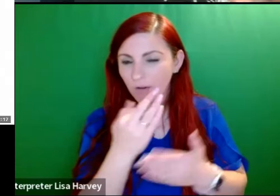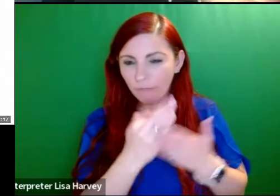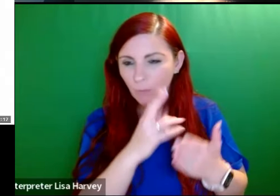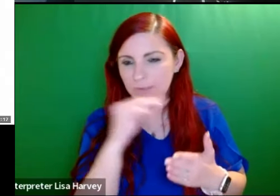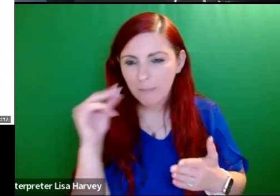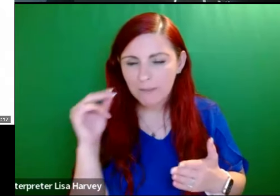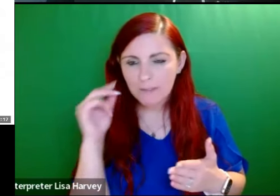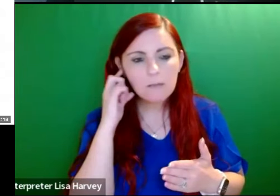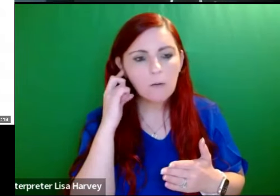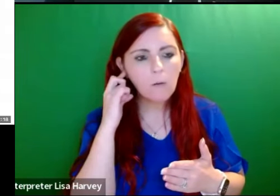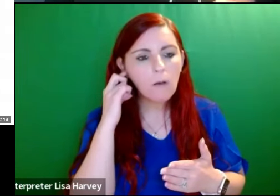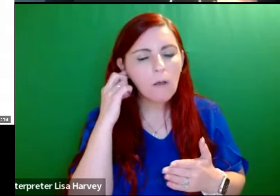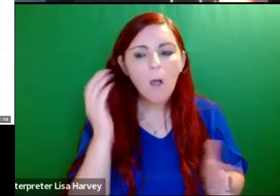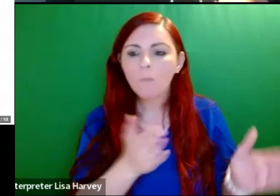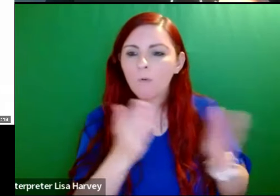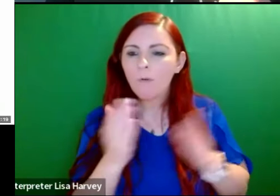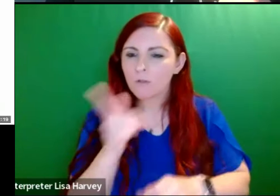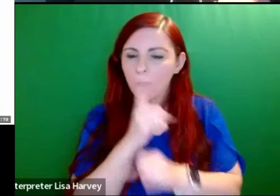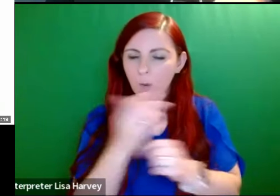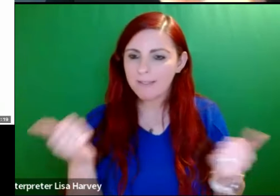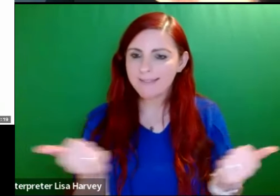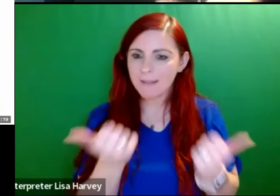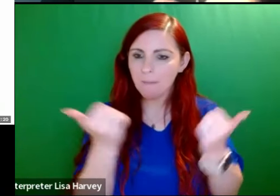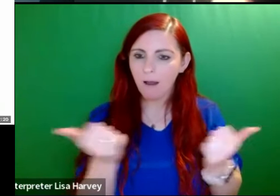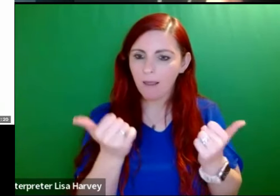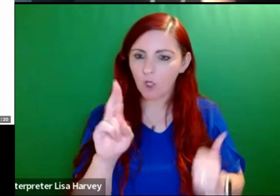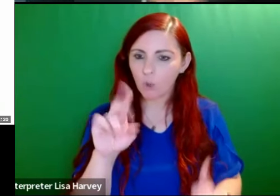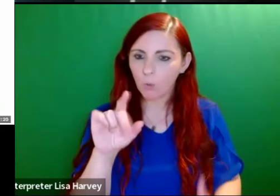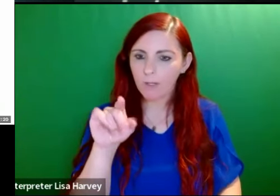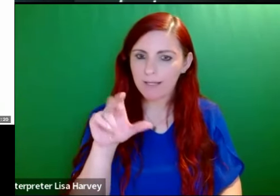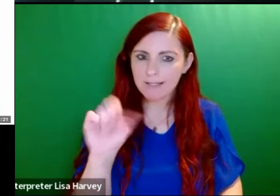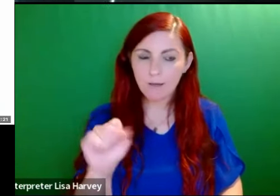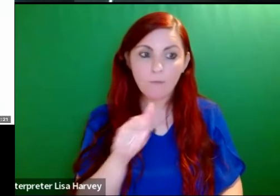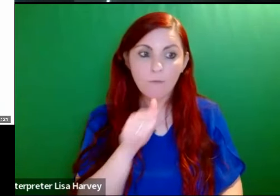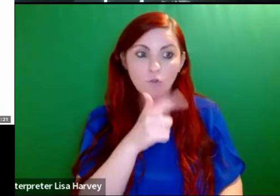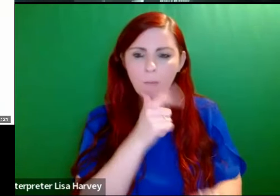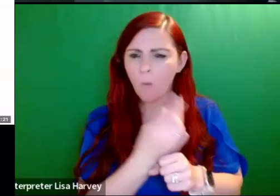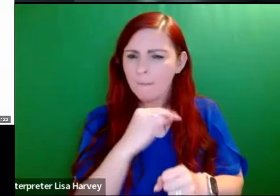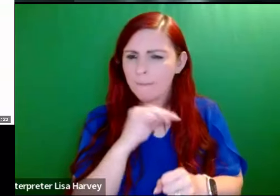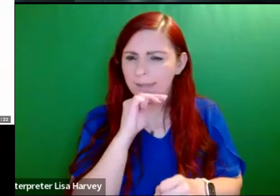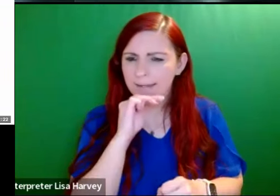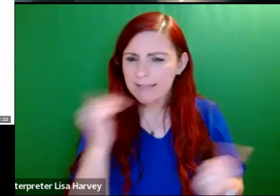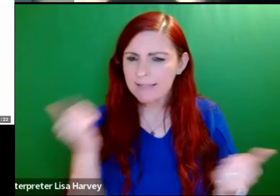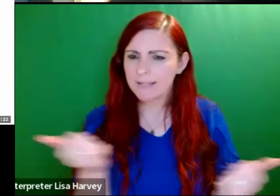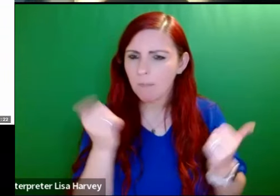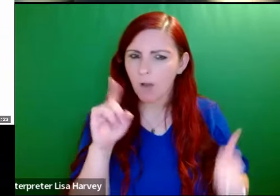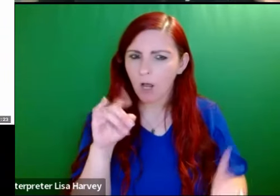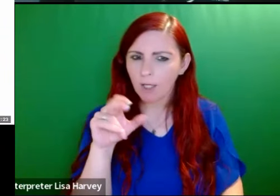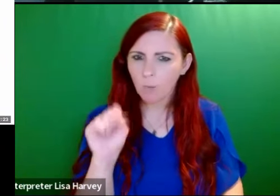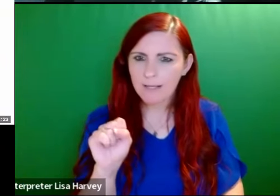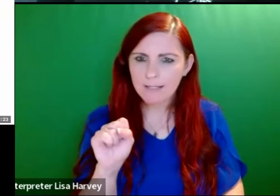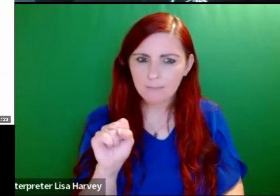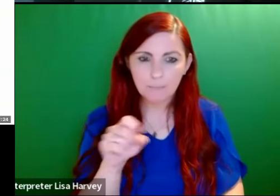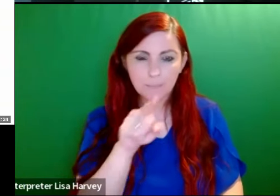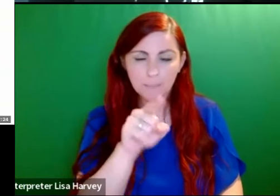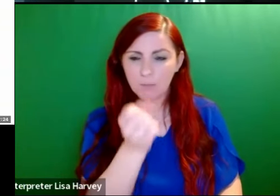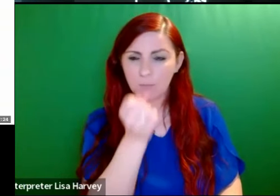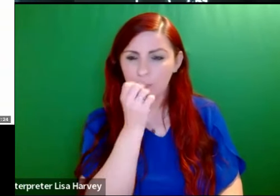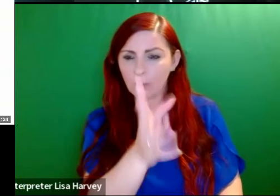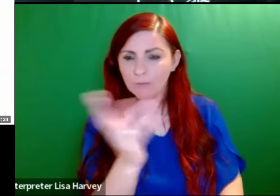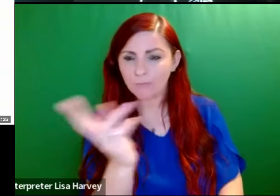So I'll move on to symbolic units then. So let's explain first what they are. This beautiful